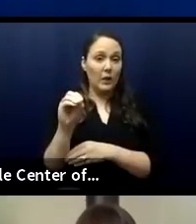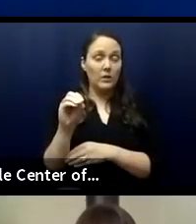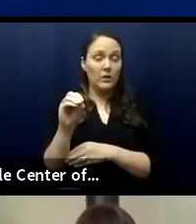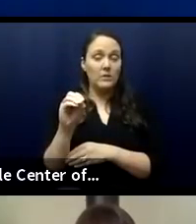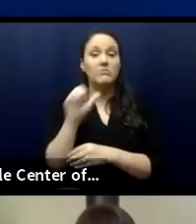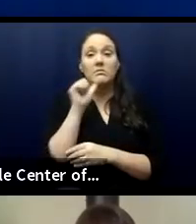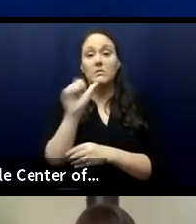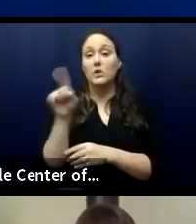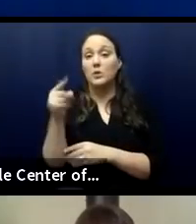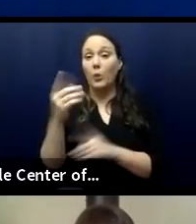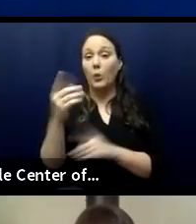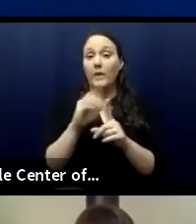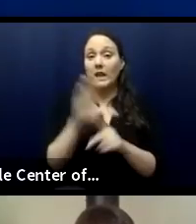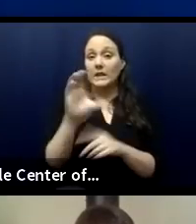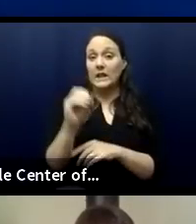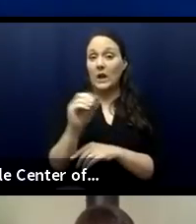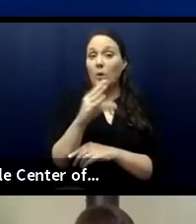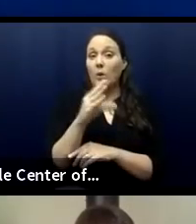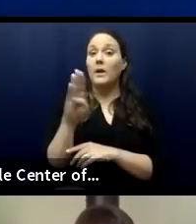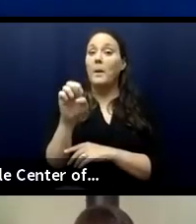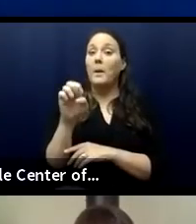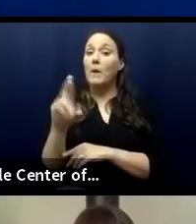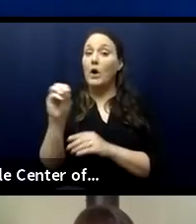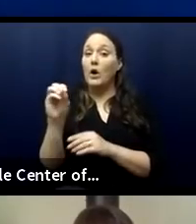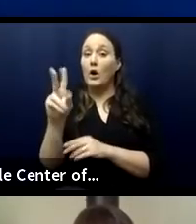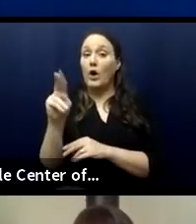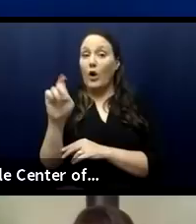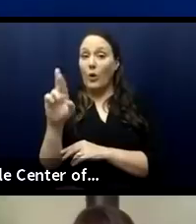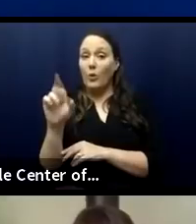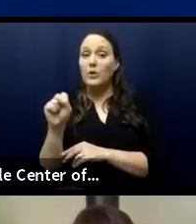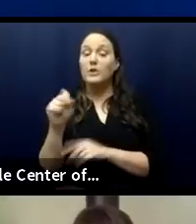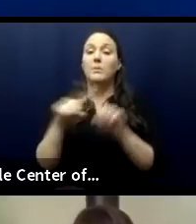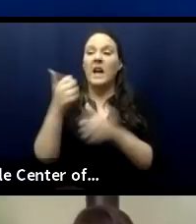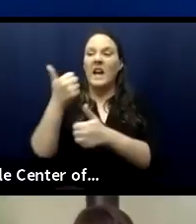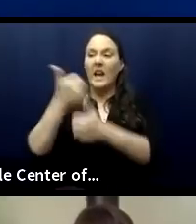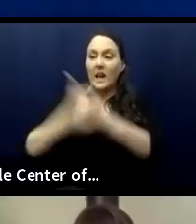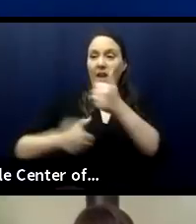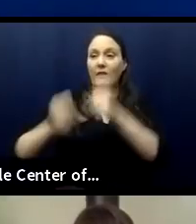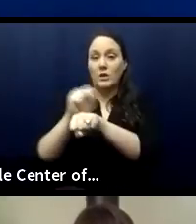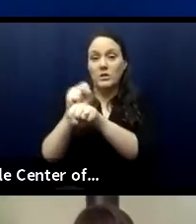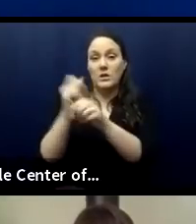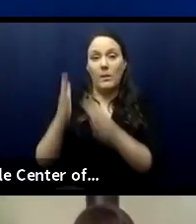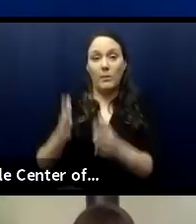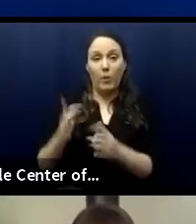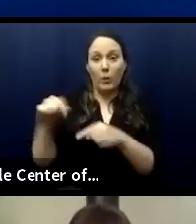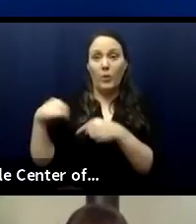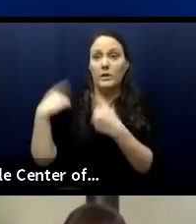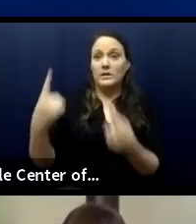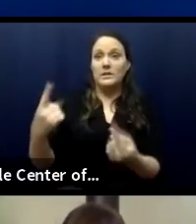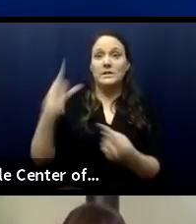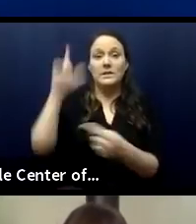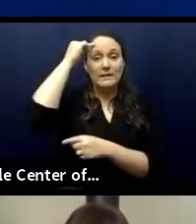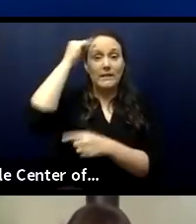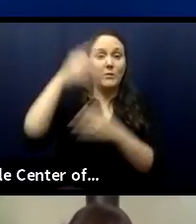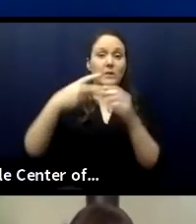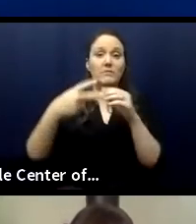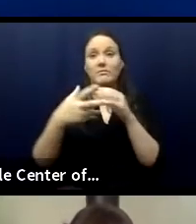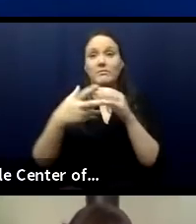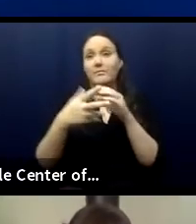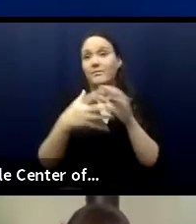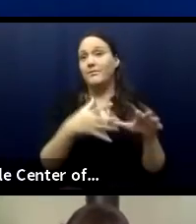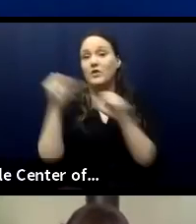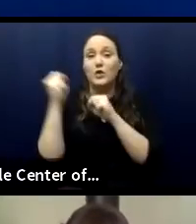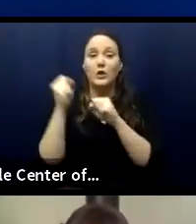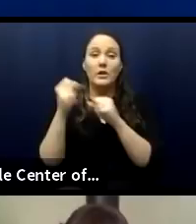county and bar owners, it affects every employee that we have had since the government took the money away on